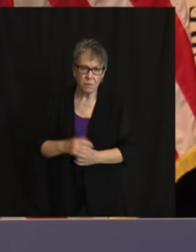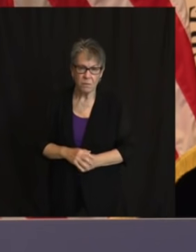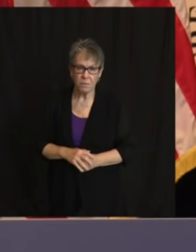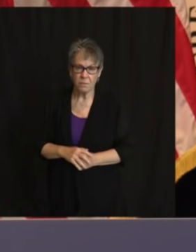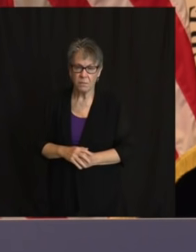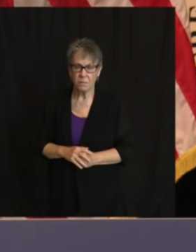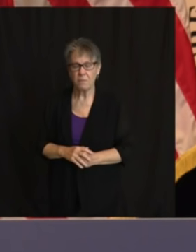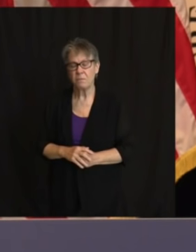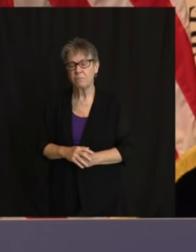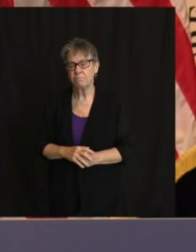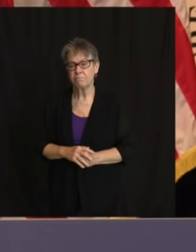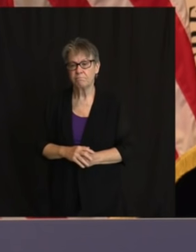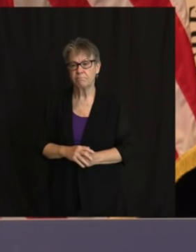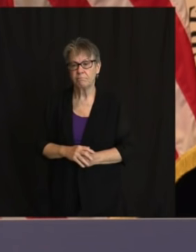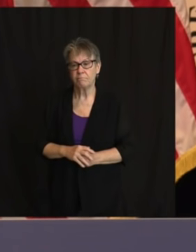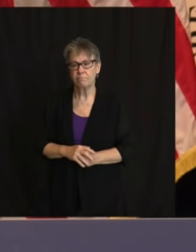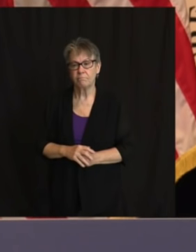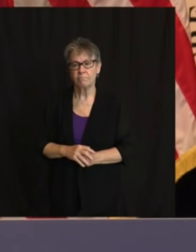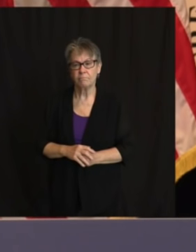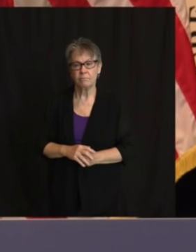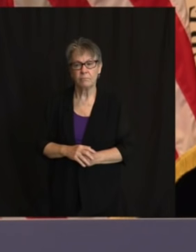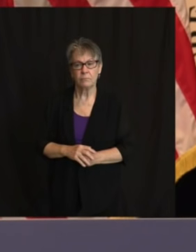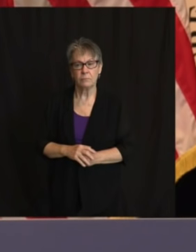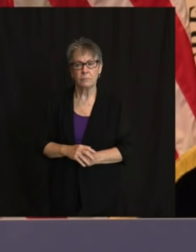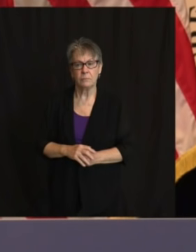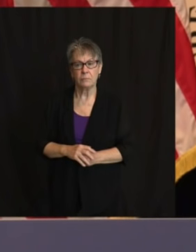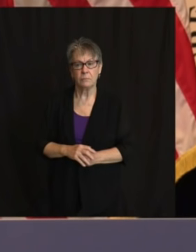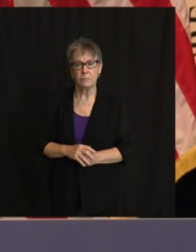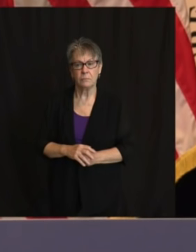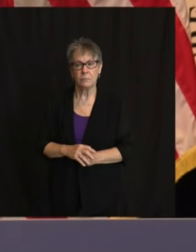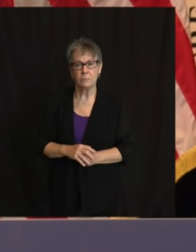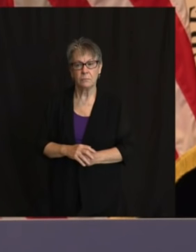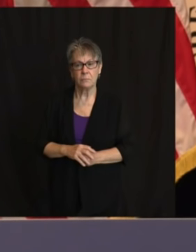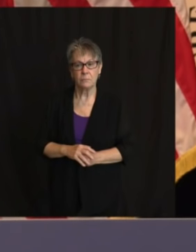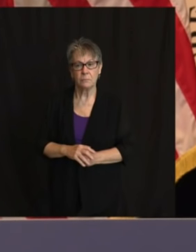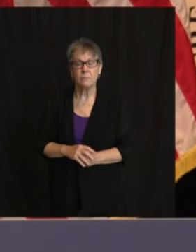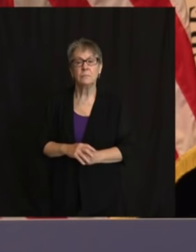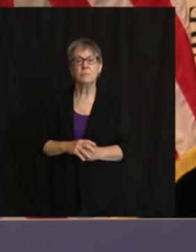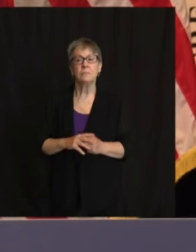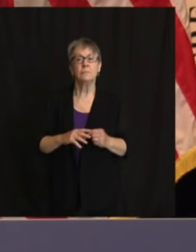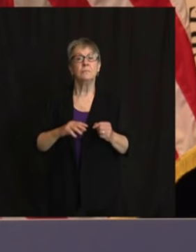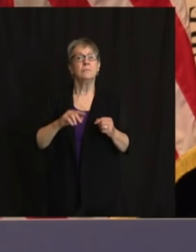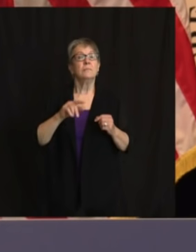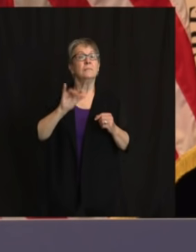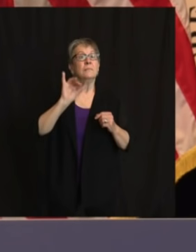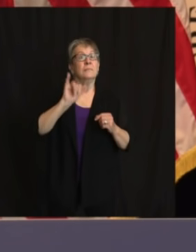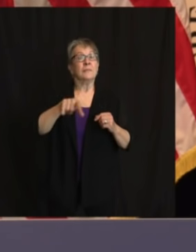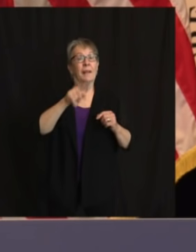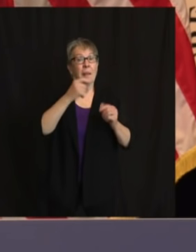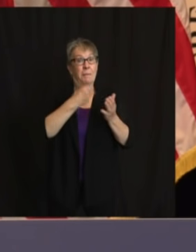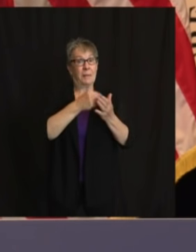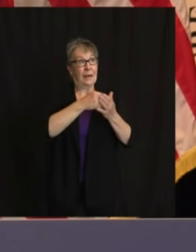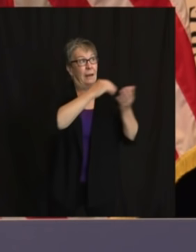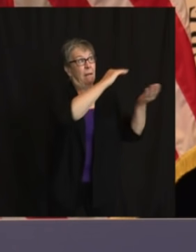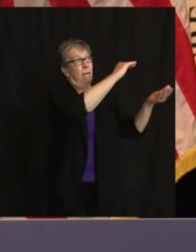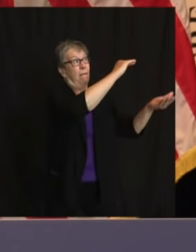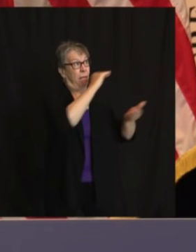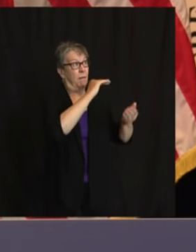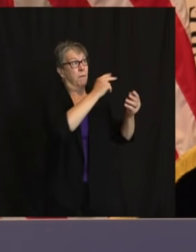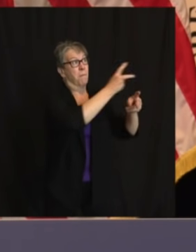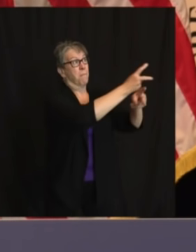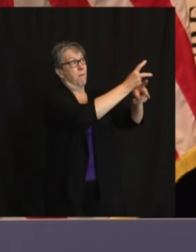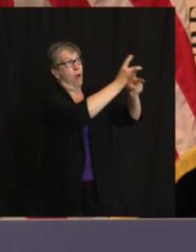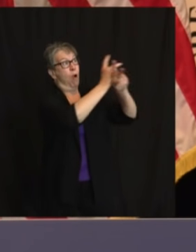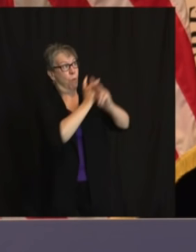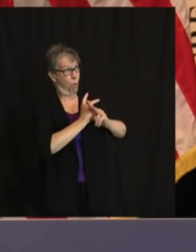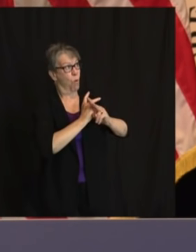by the president. And thirdly, that we get the flexibility to borrow, which we need our legislature to help us get there. That's an important, again, you don't